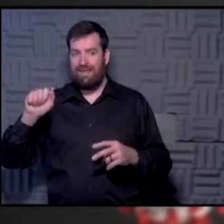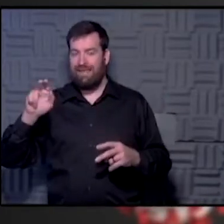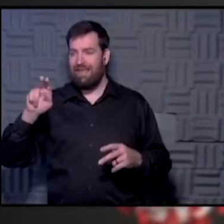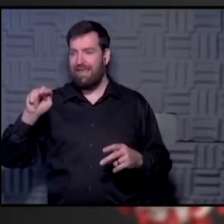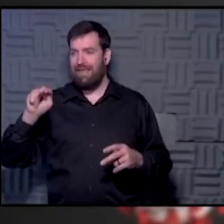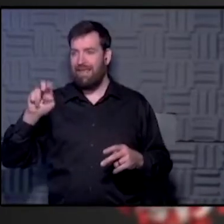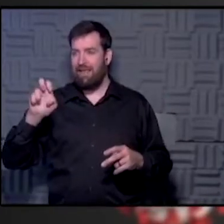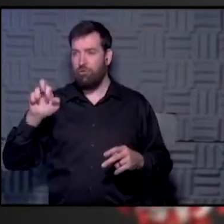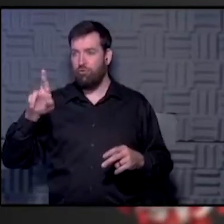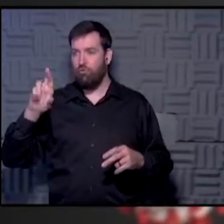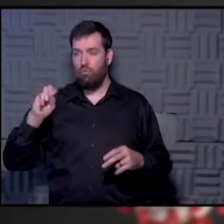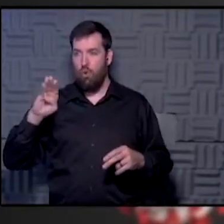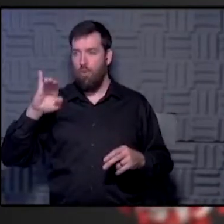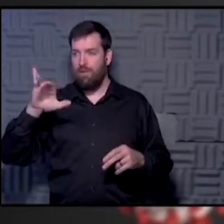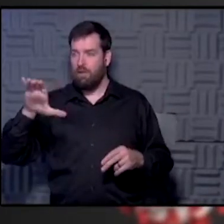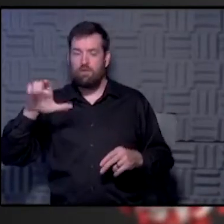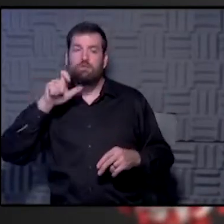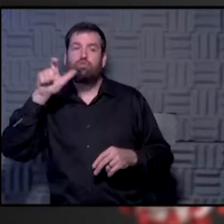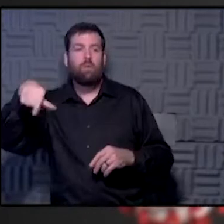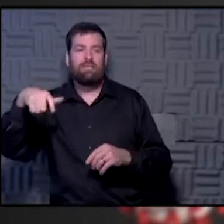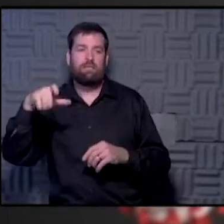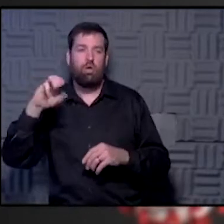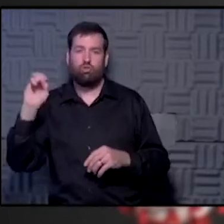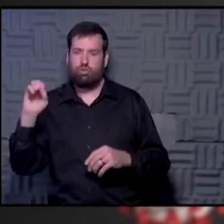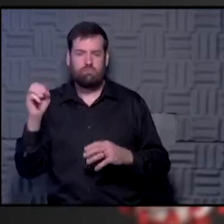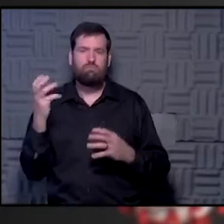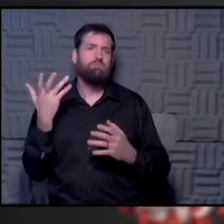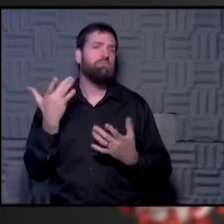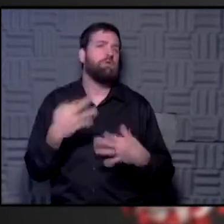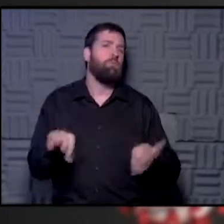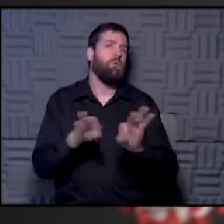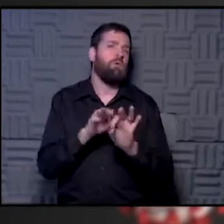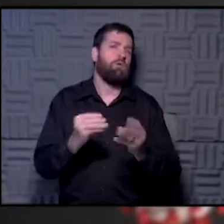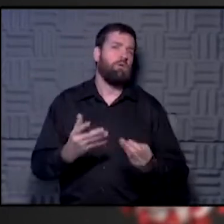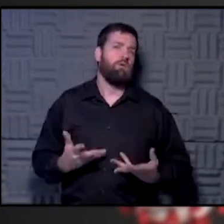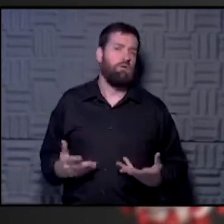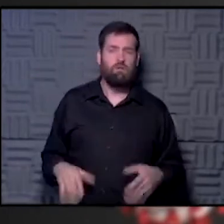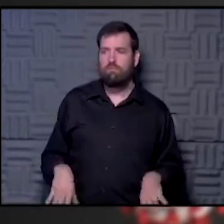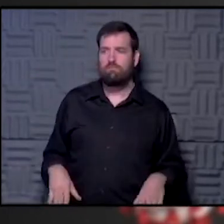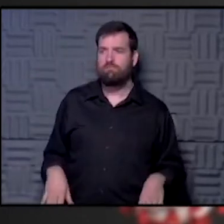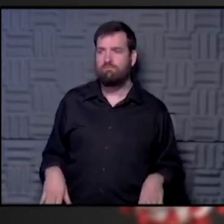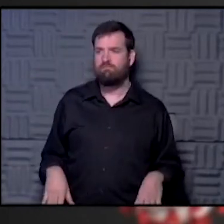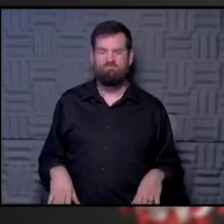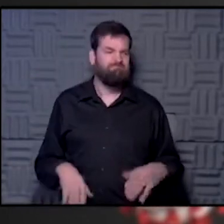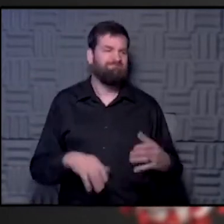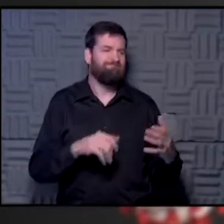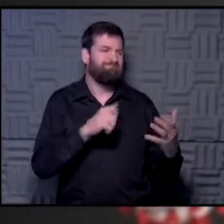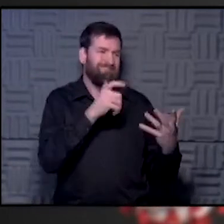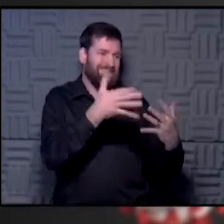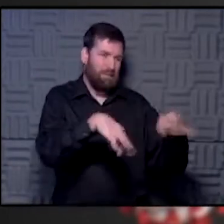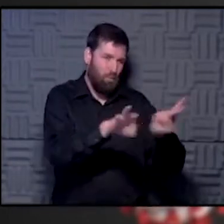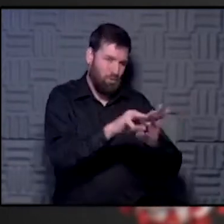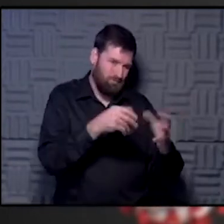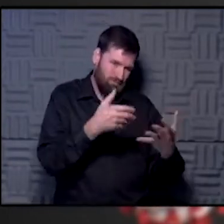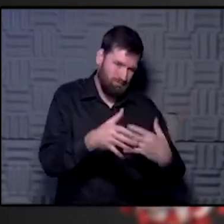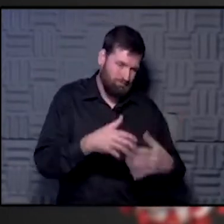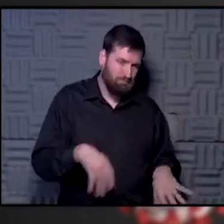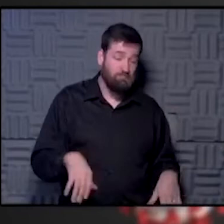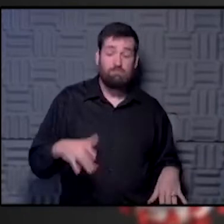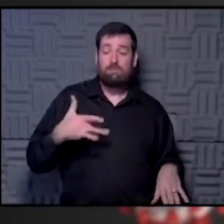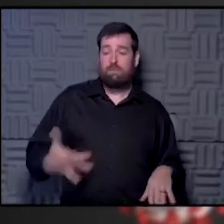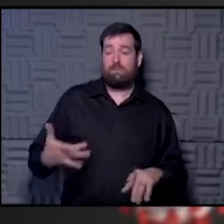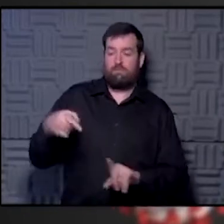said that right, meaning it doesn't need oxygen. And why is this important to know? Yeah, I don't think it is important to know. So it's typically